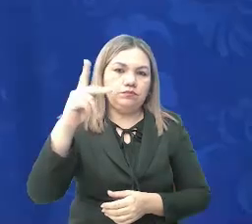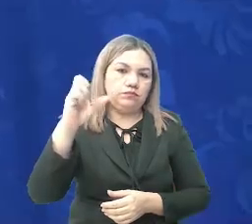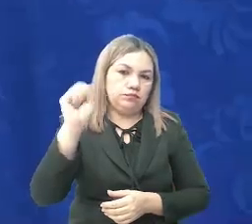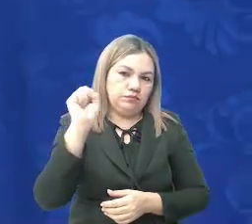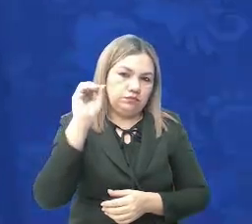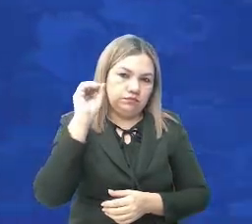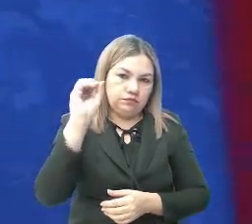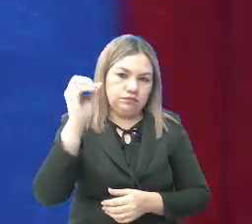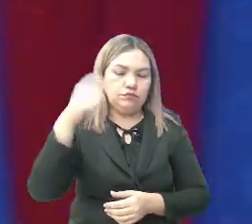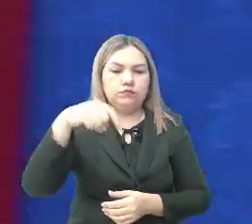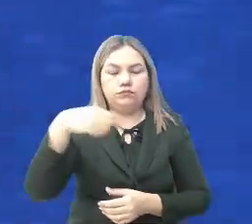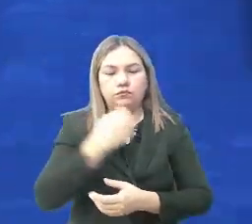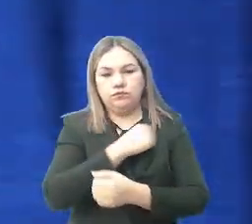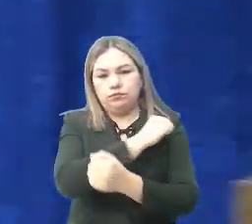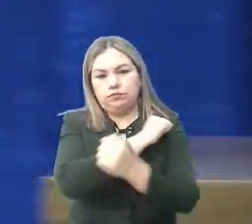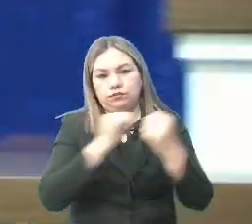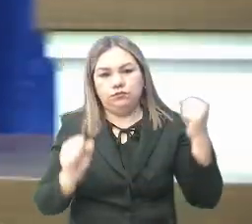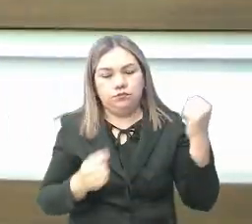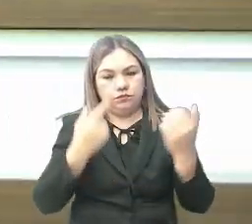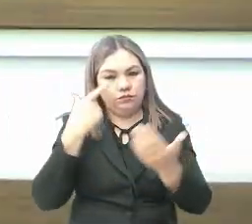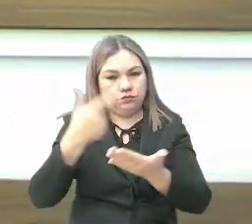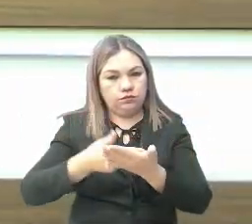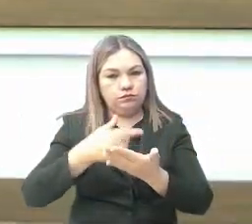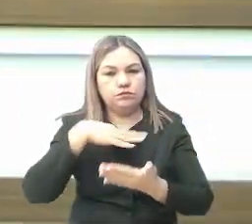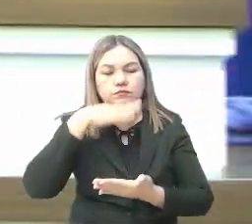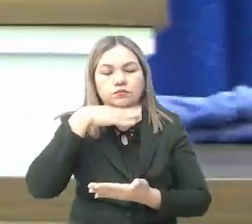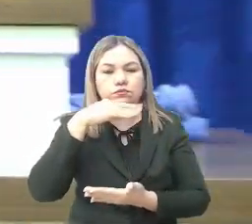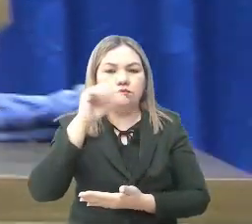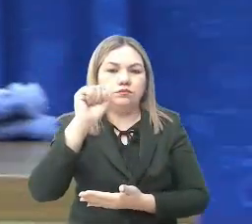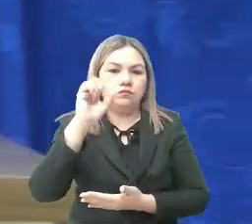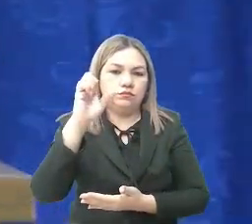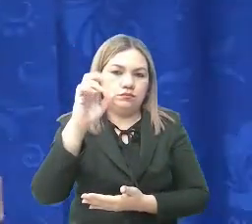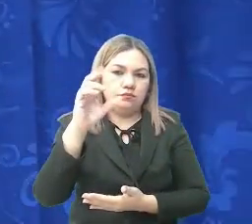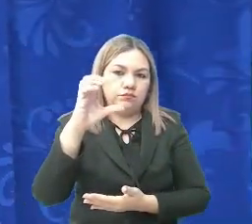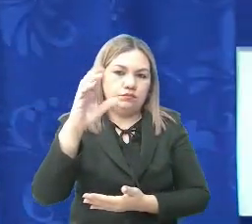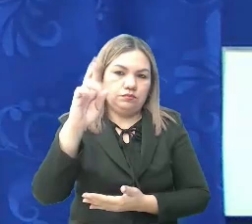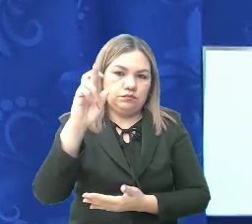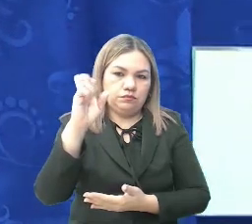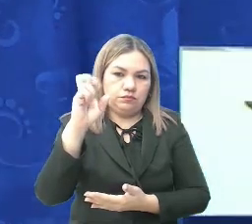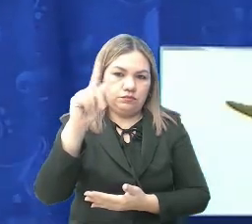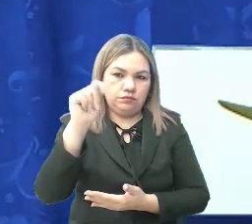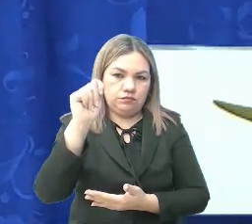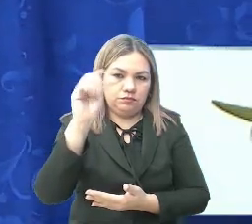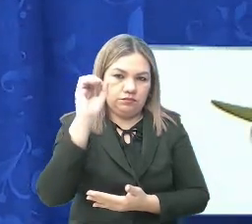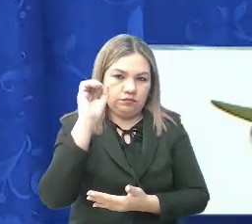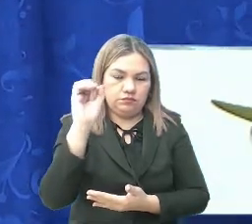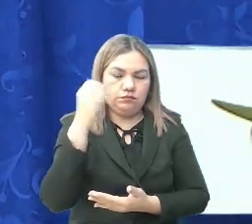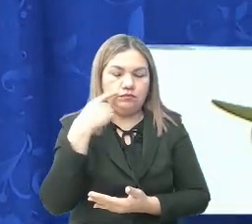But the Lord today is going to reveal you many secrets of his word.